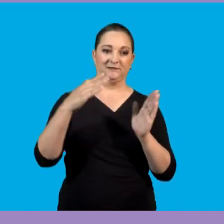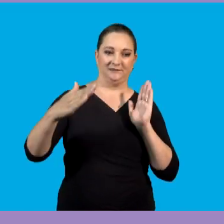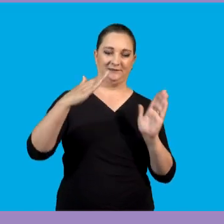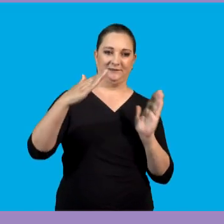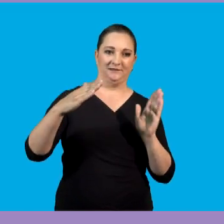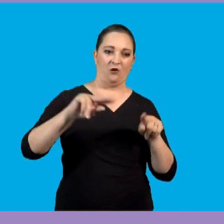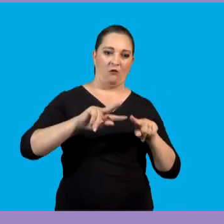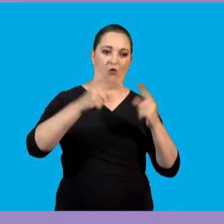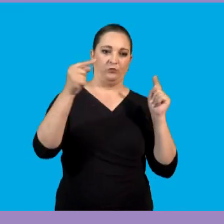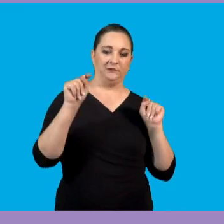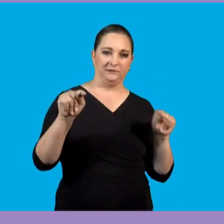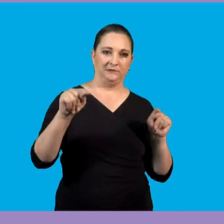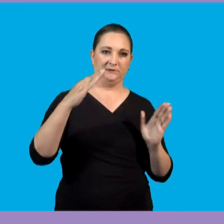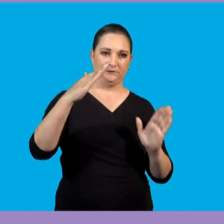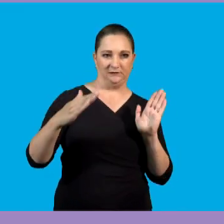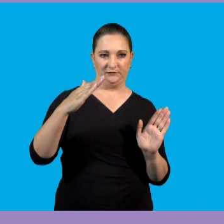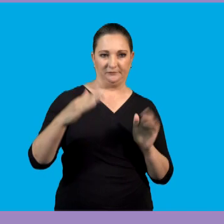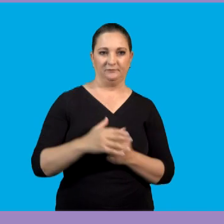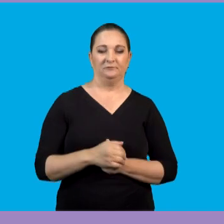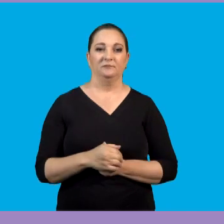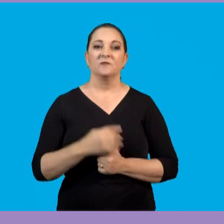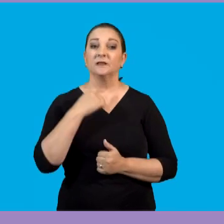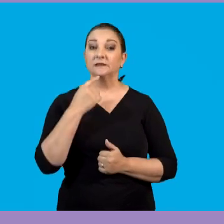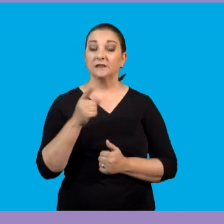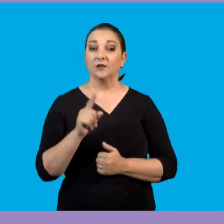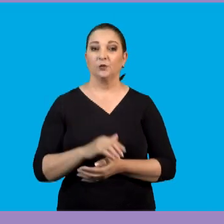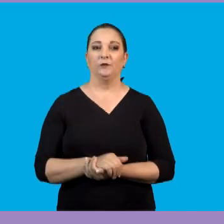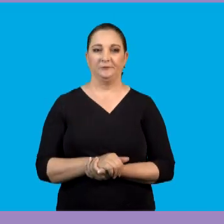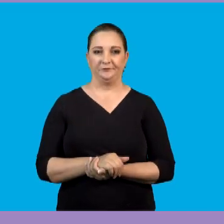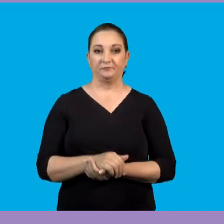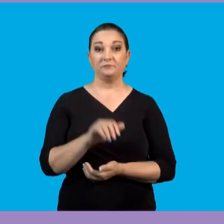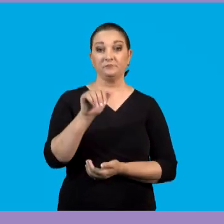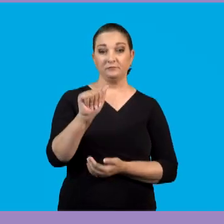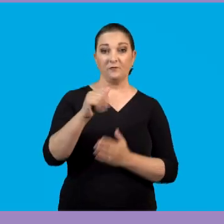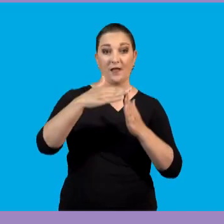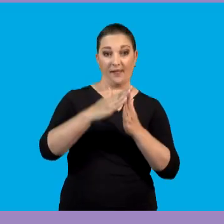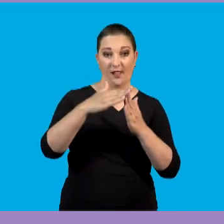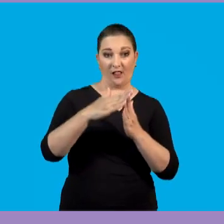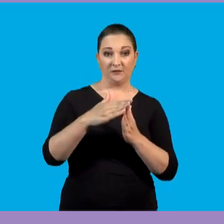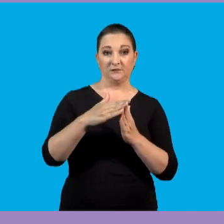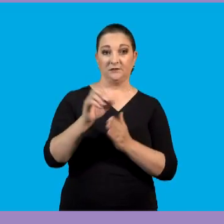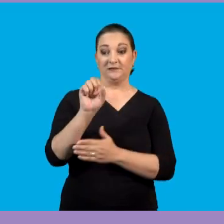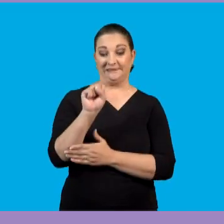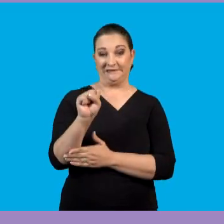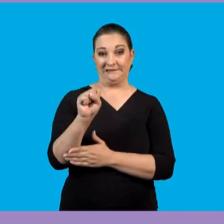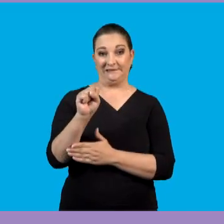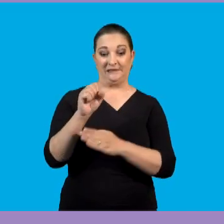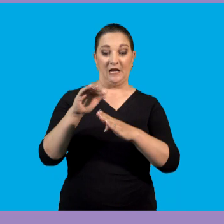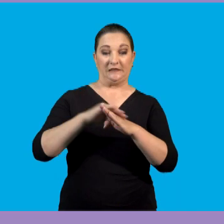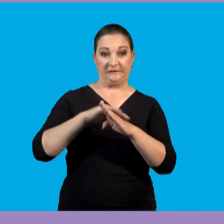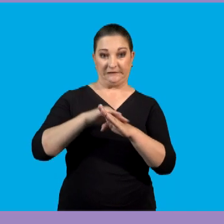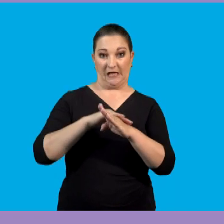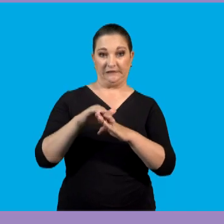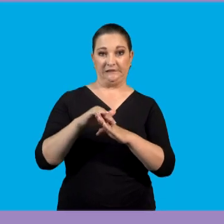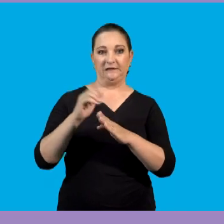corresponding sides. So how are we going to write that? We are going to write there that we found an angle, we find a corresponding side, and we